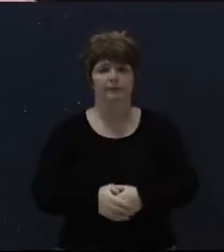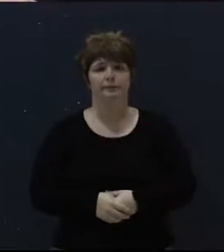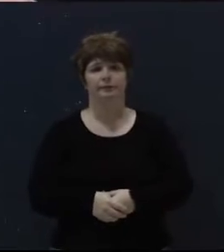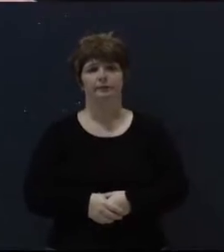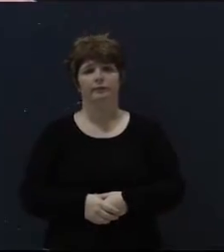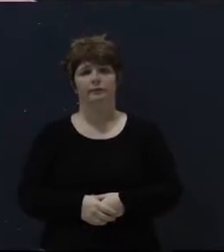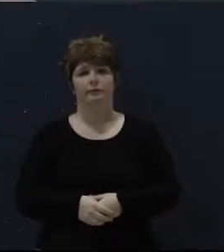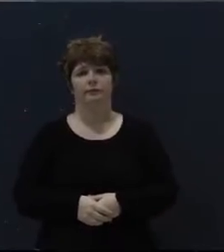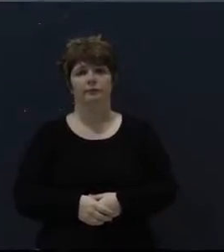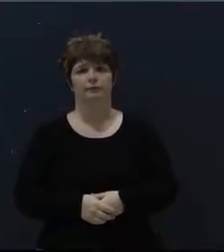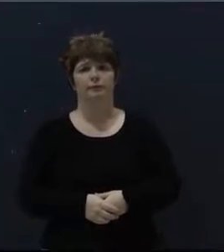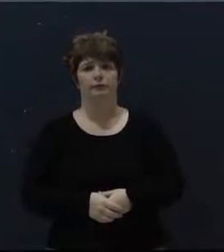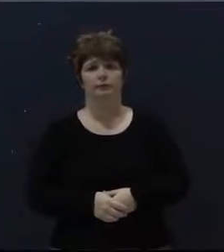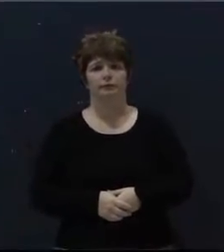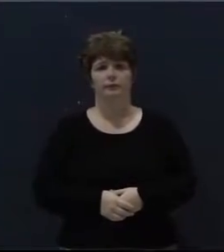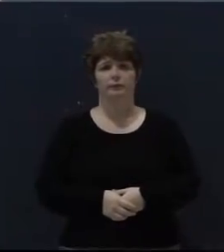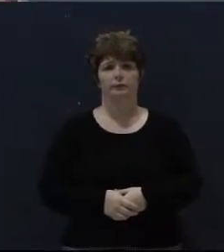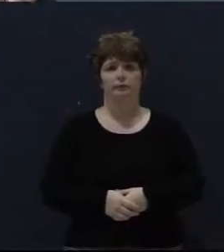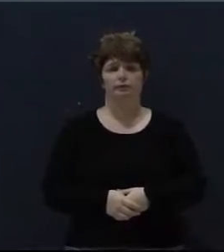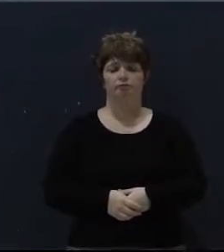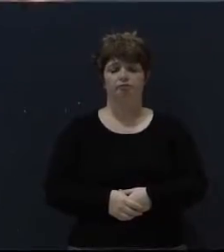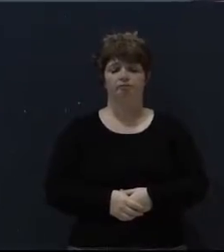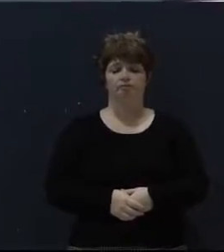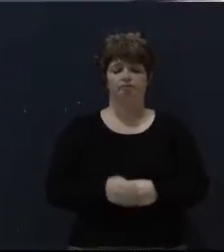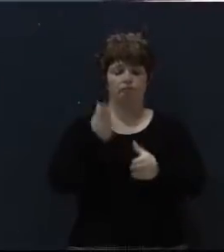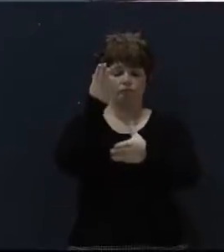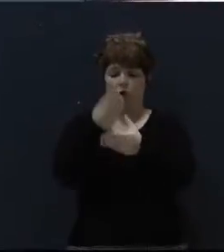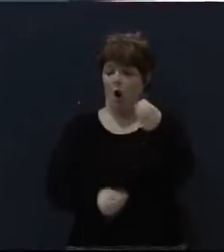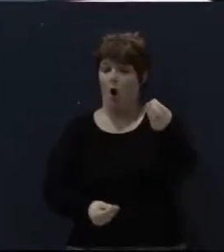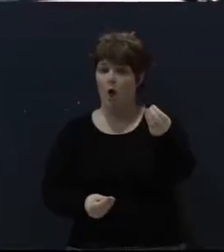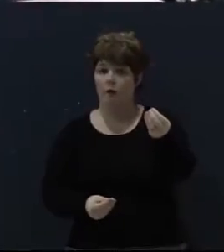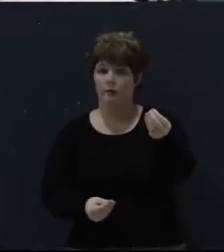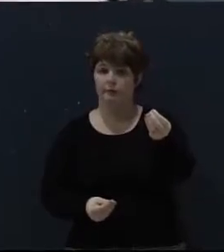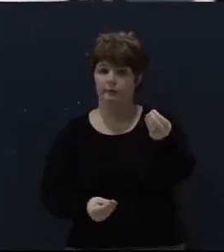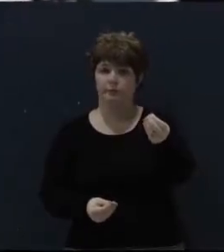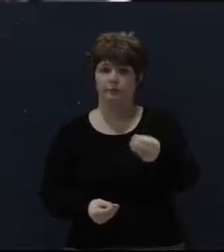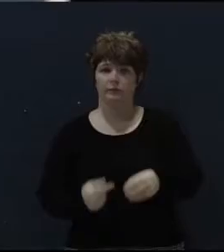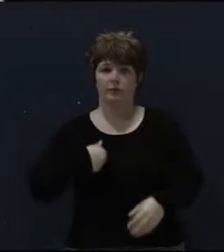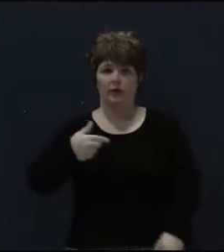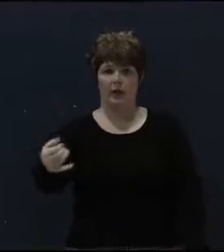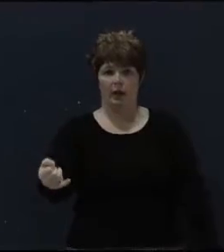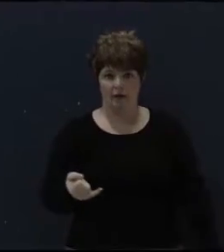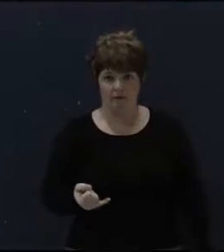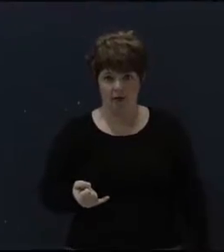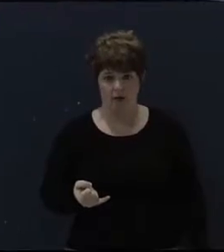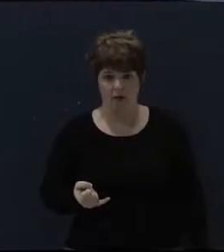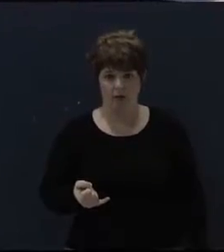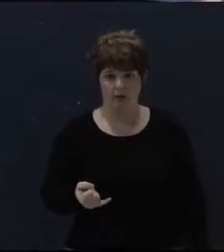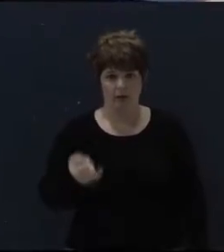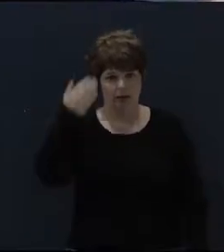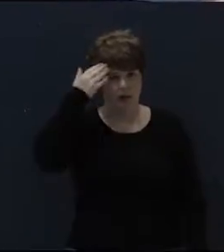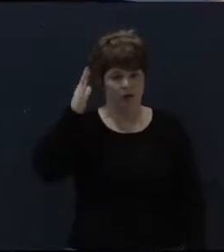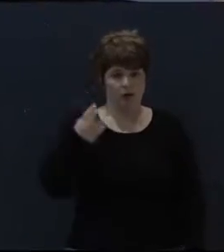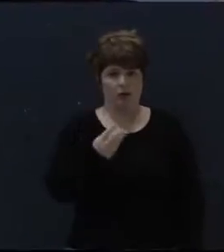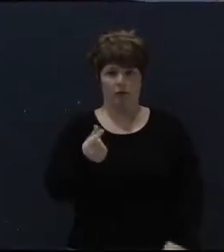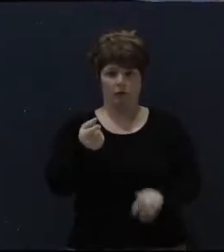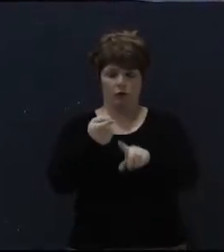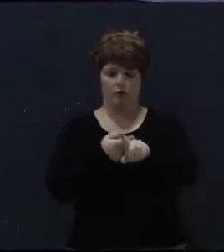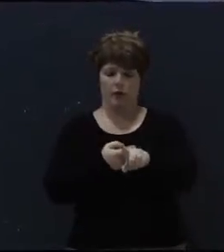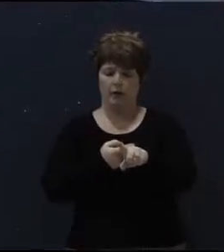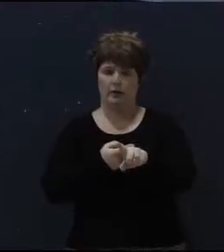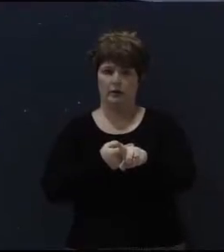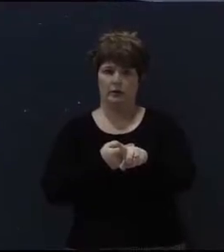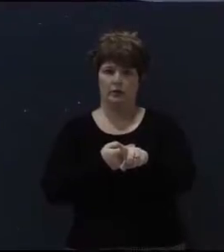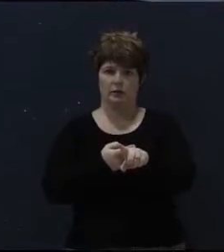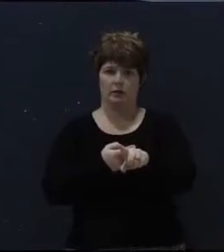Hello. Done away with them. I got invited, a few months ago, maybe even a year